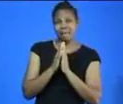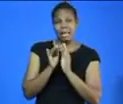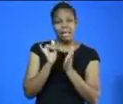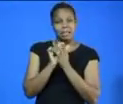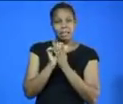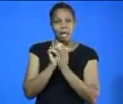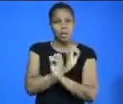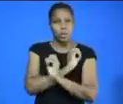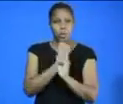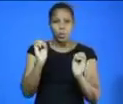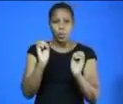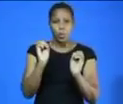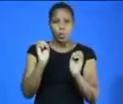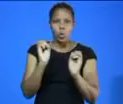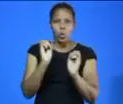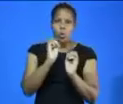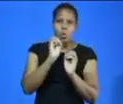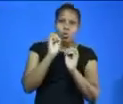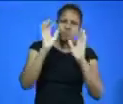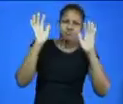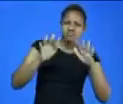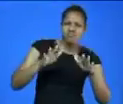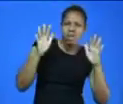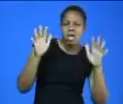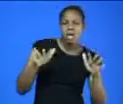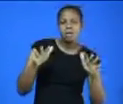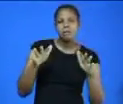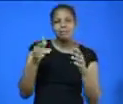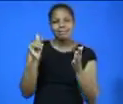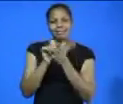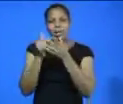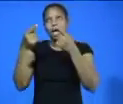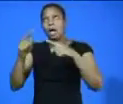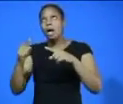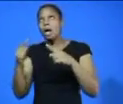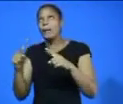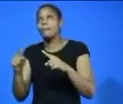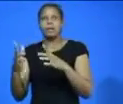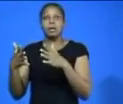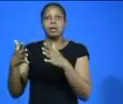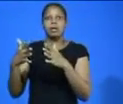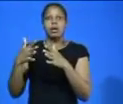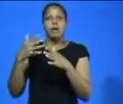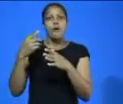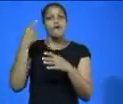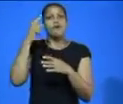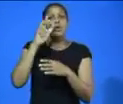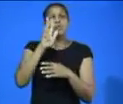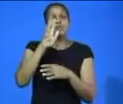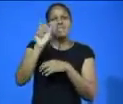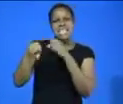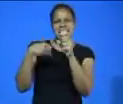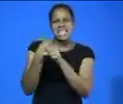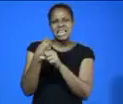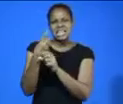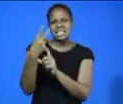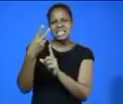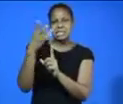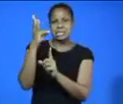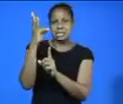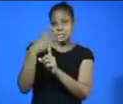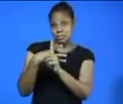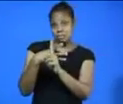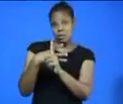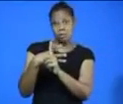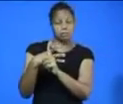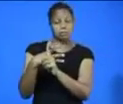earth by the space of 3 years and 6 months. And he prayed again. And